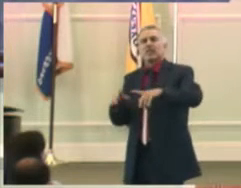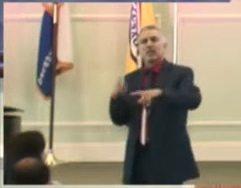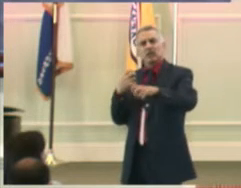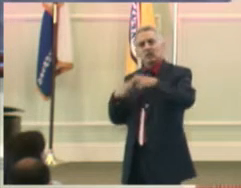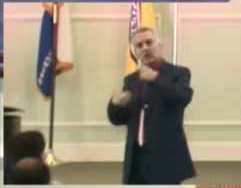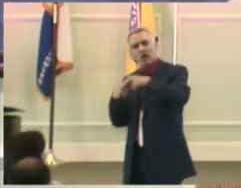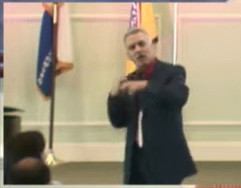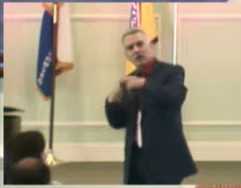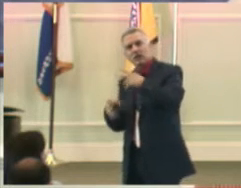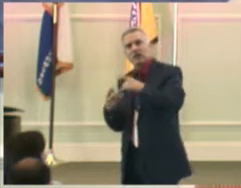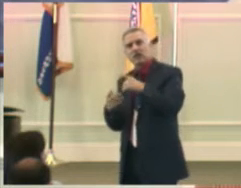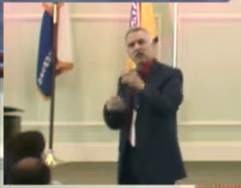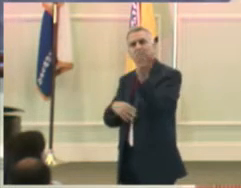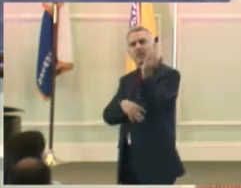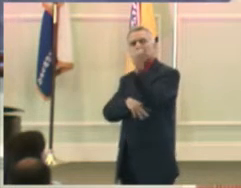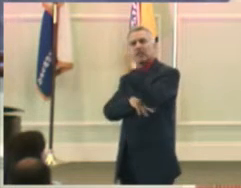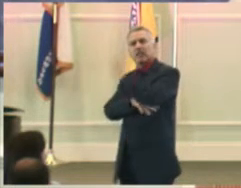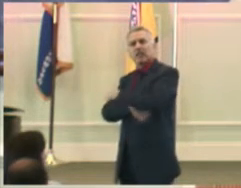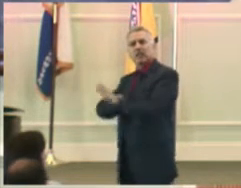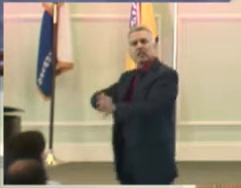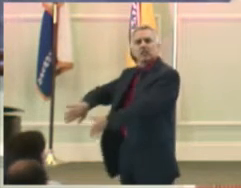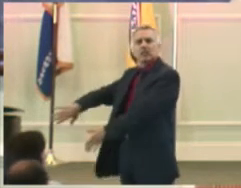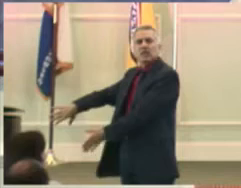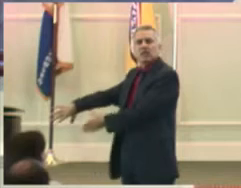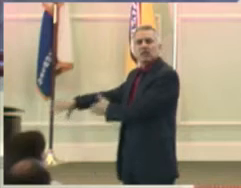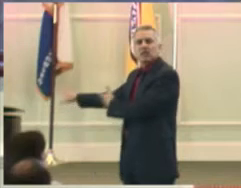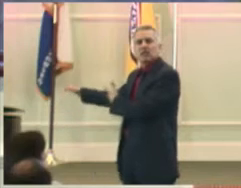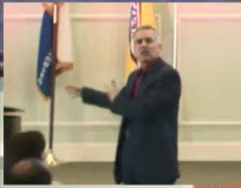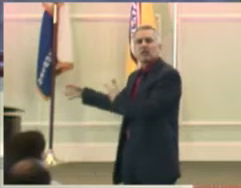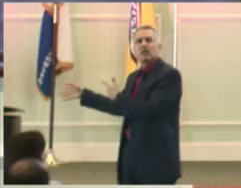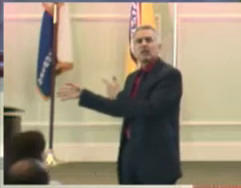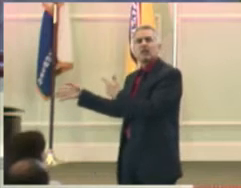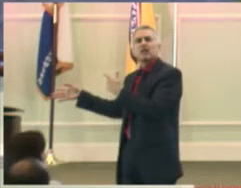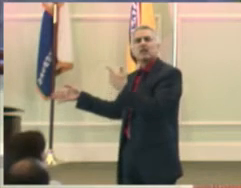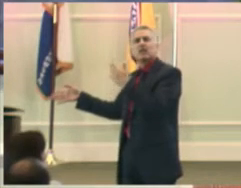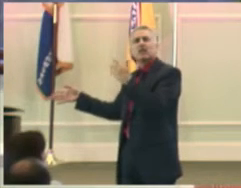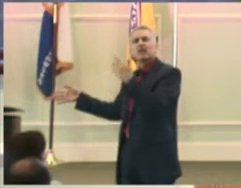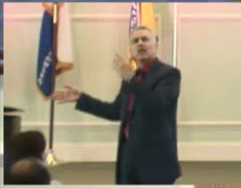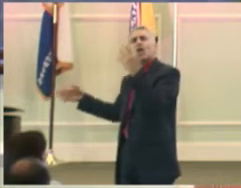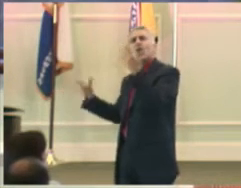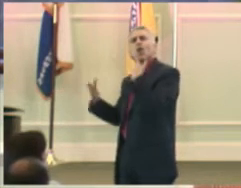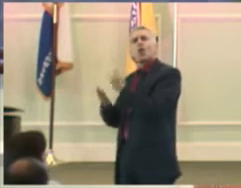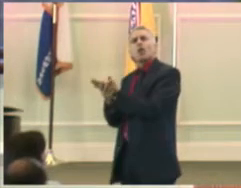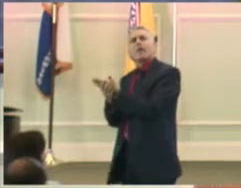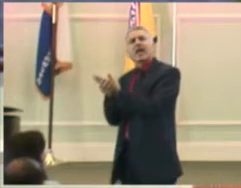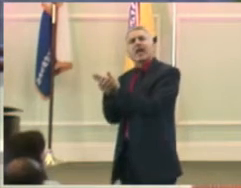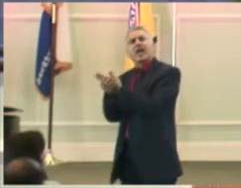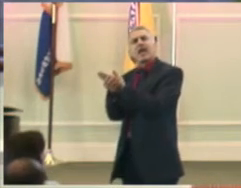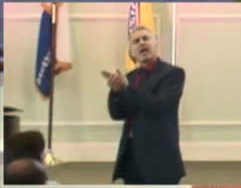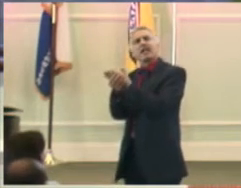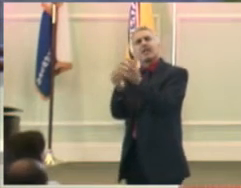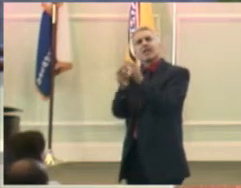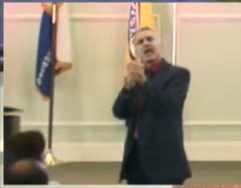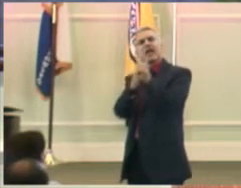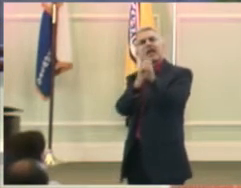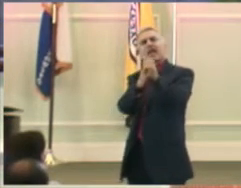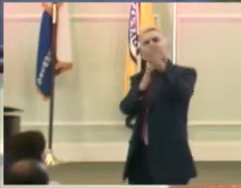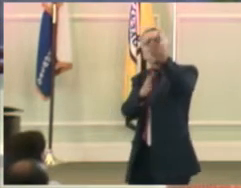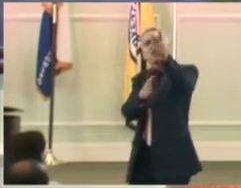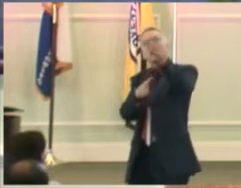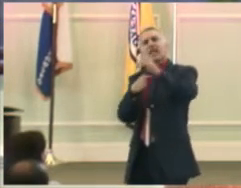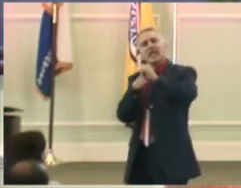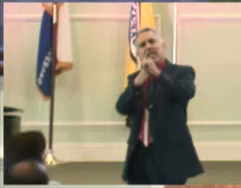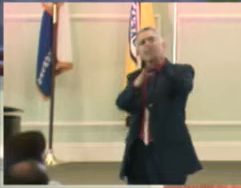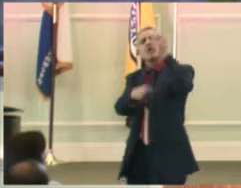past and the day is past and gone, at the river I stand, guide my feet, hold my hand. Take my hand, Lord, lead